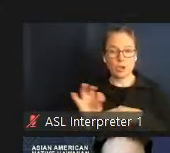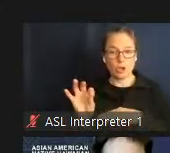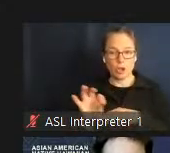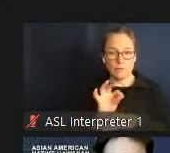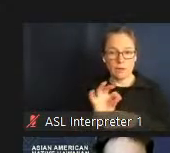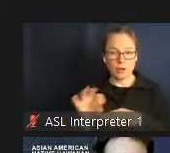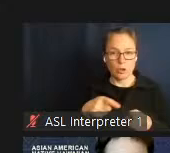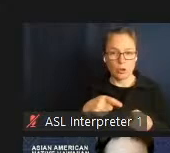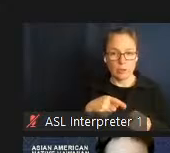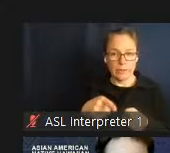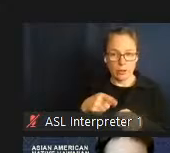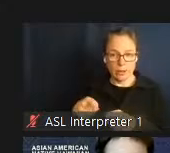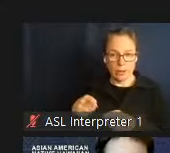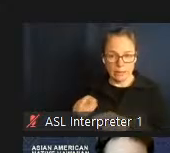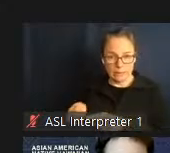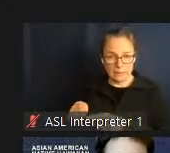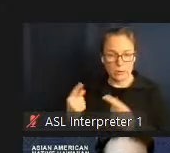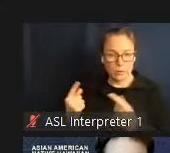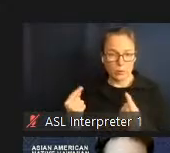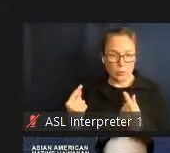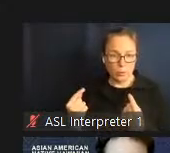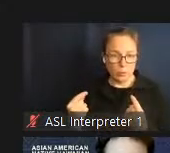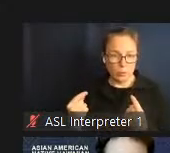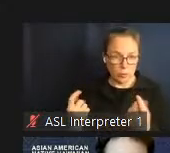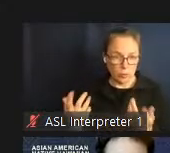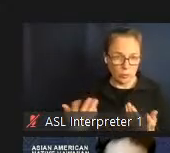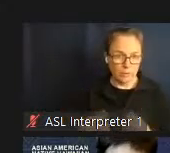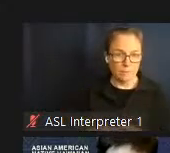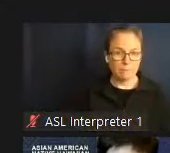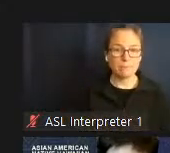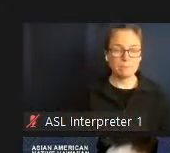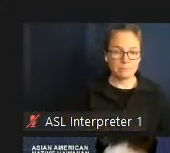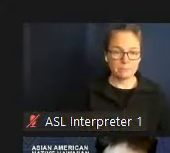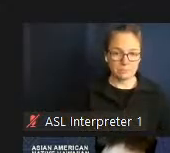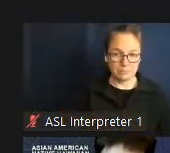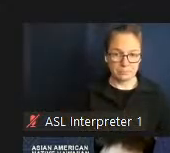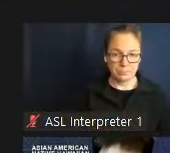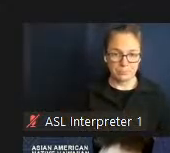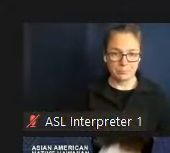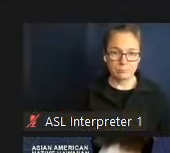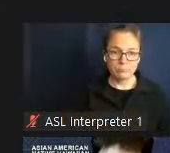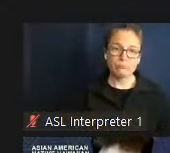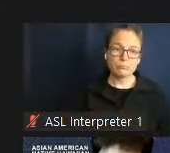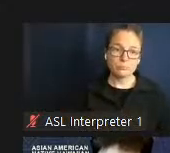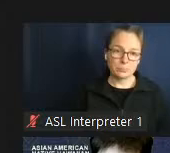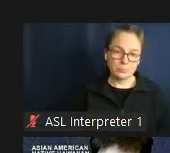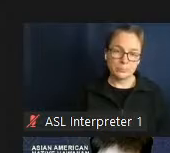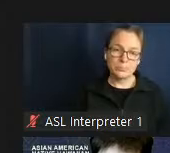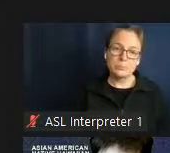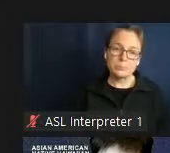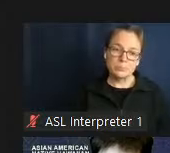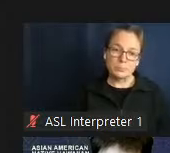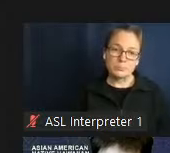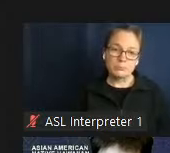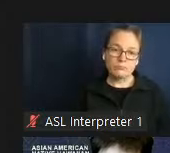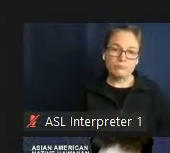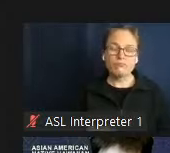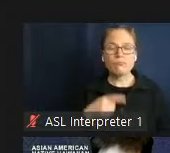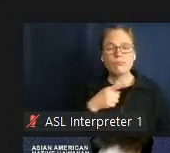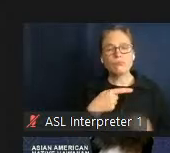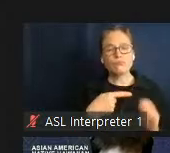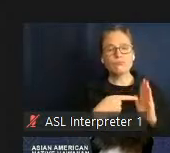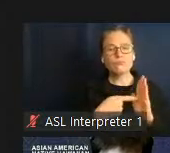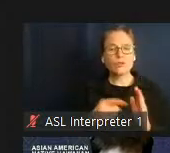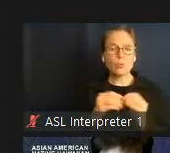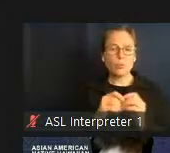county. Those functional areas are more specific to particular areas such as